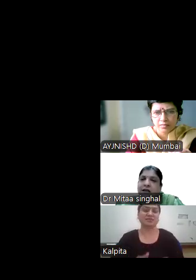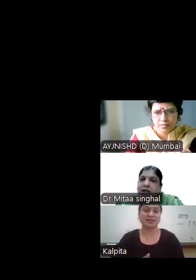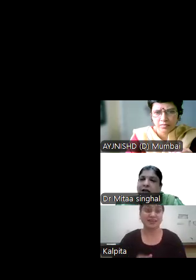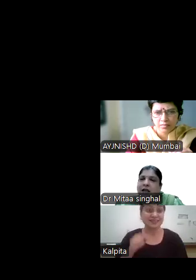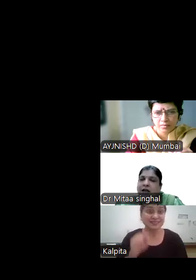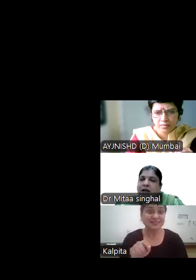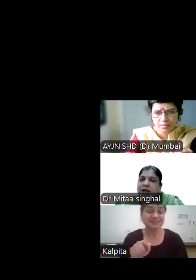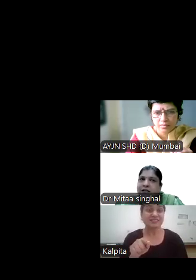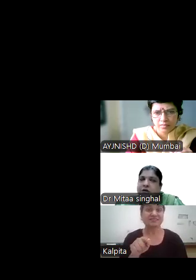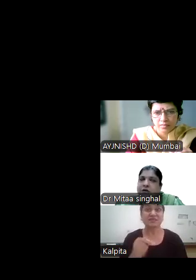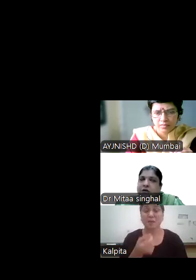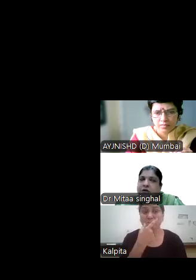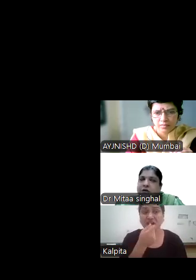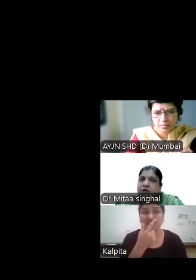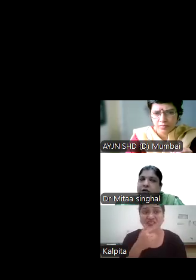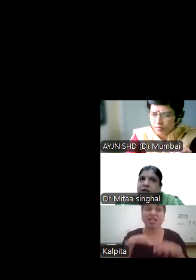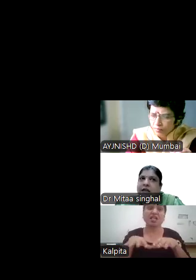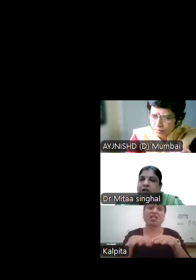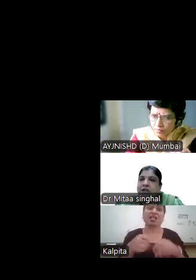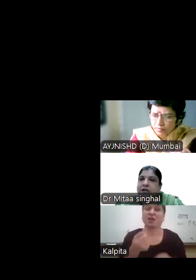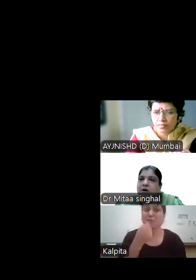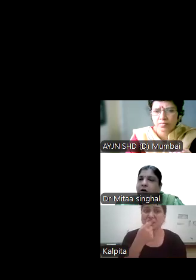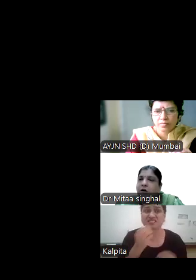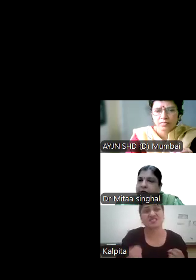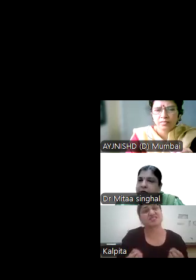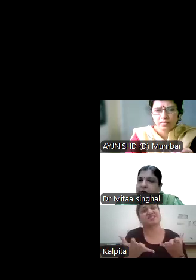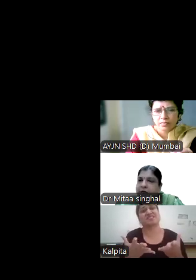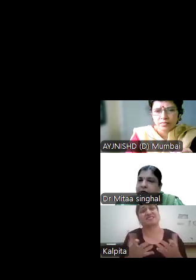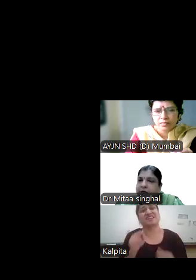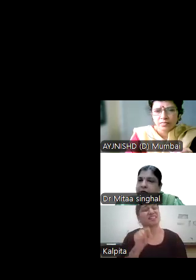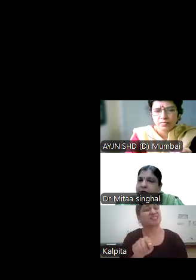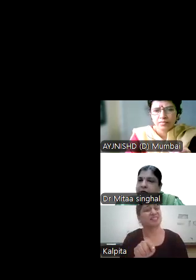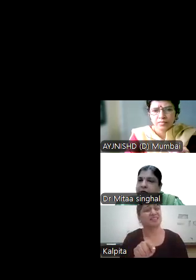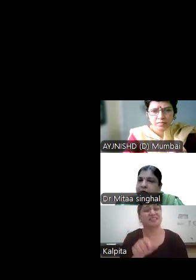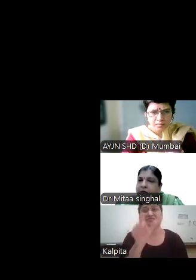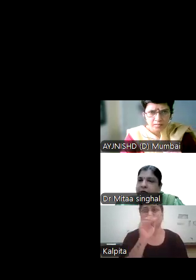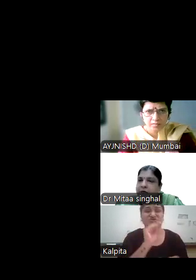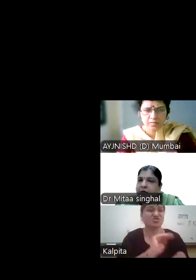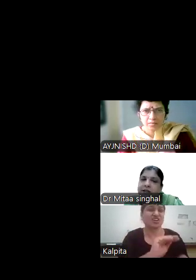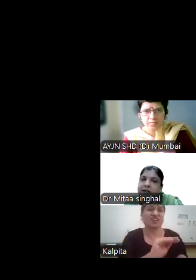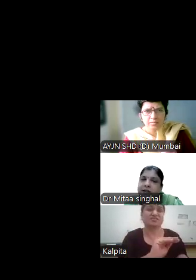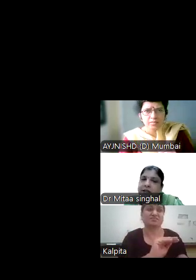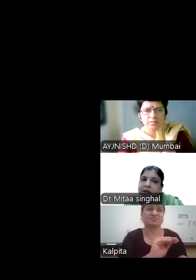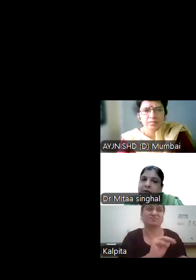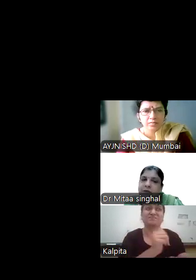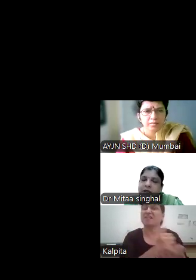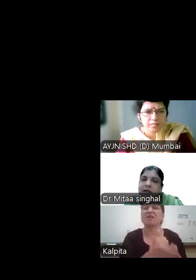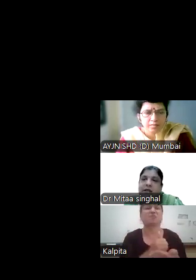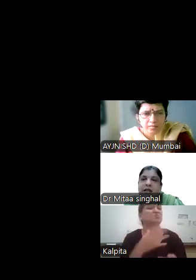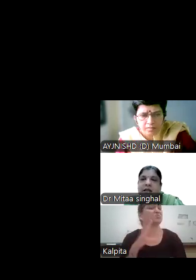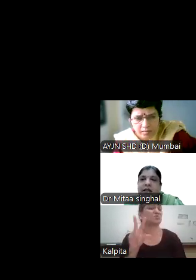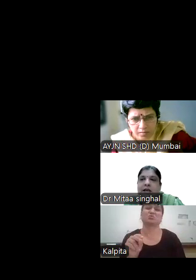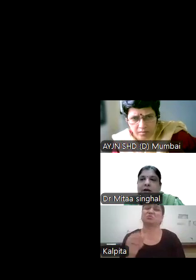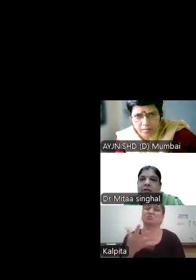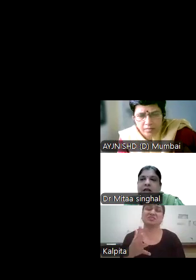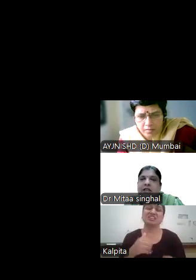that makes him very, you know, sluggish. He's not cooperating. He's sleeping the whole day. So seizures create a challenge